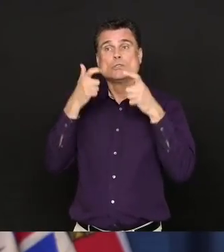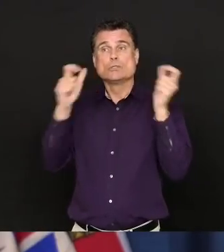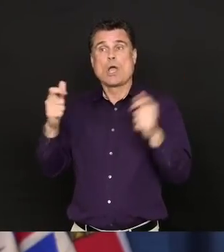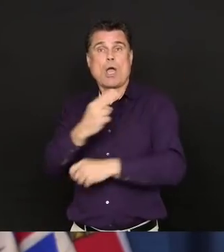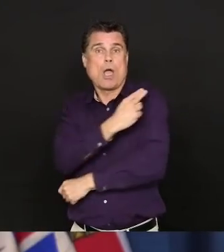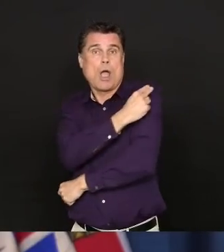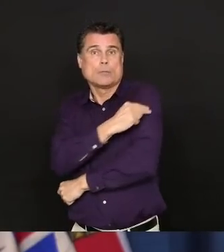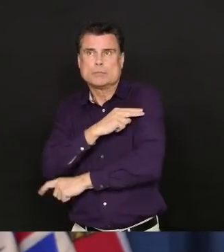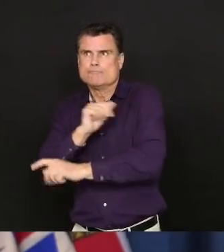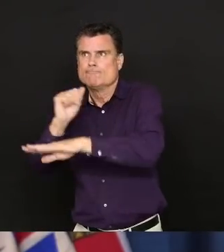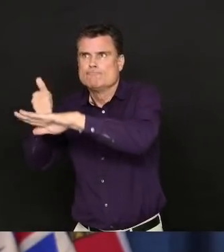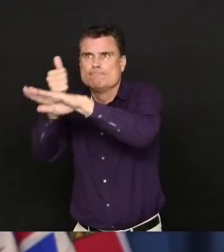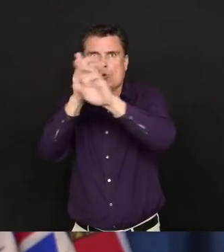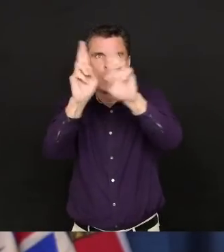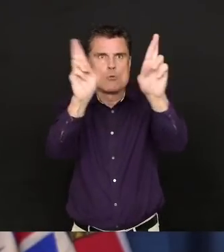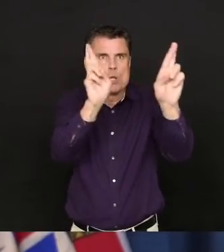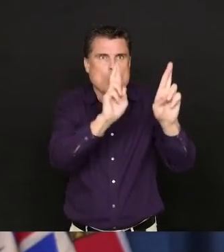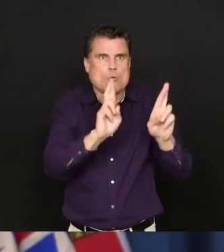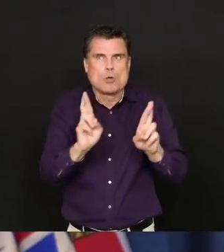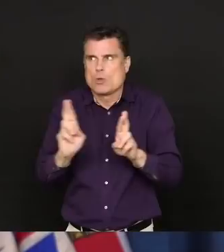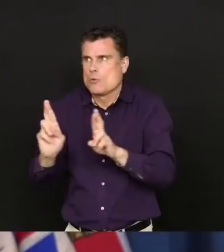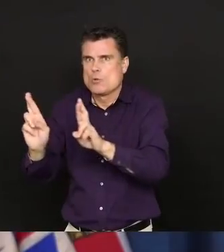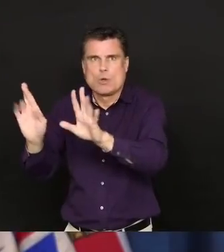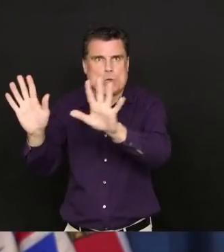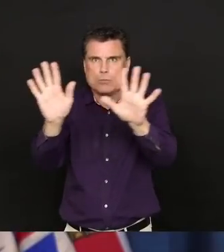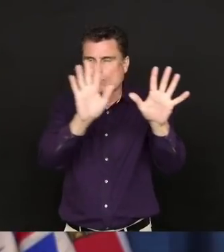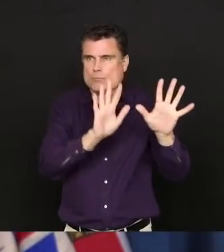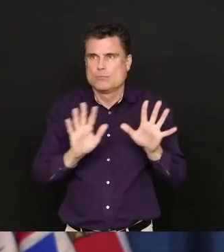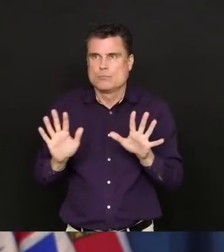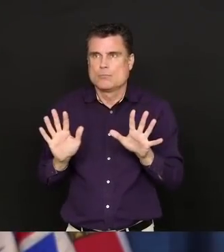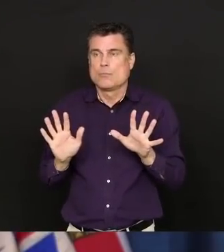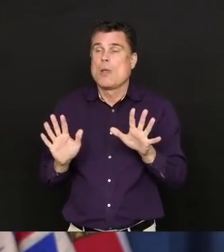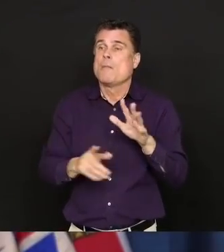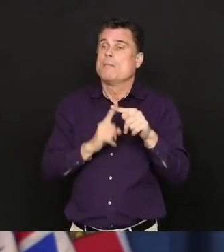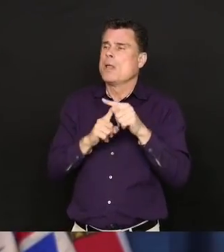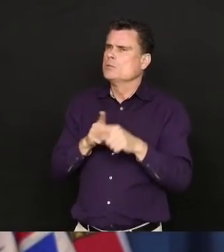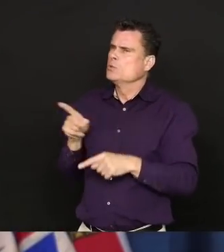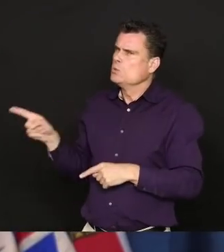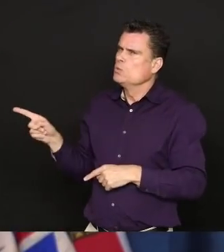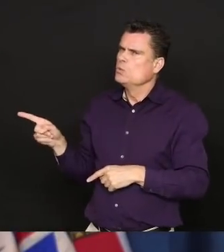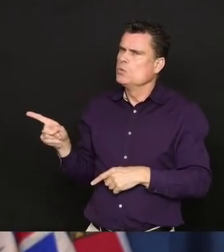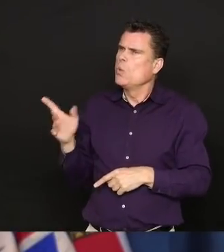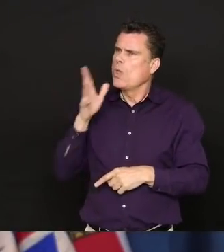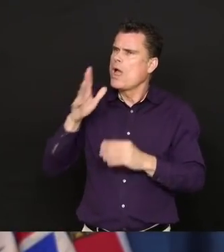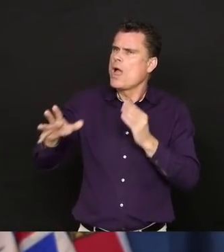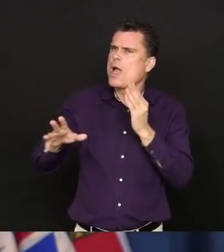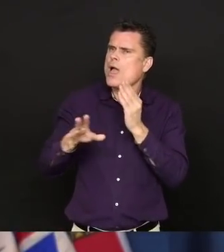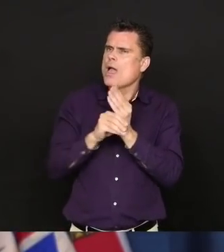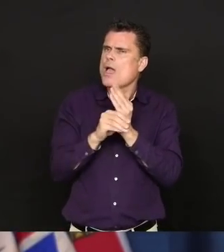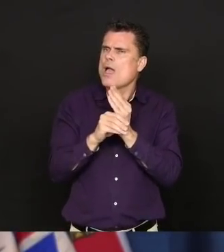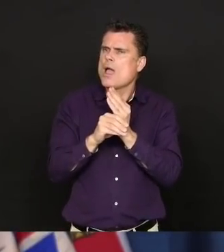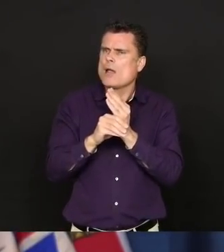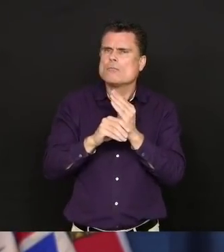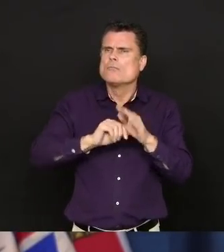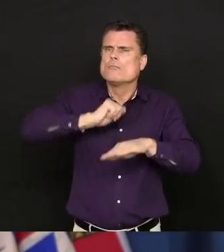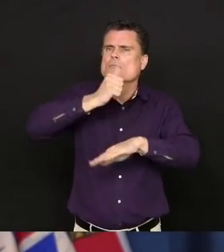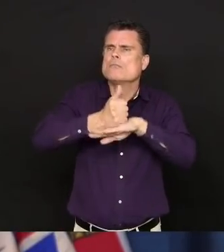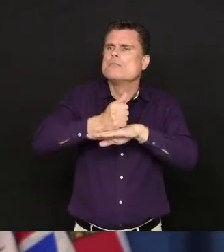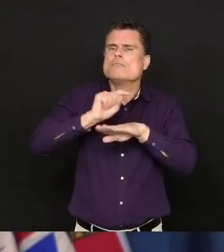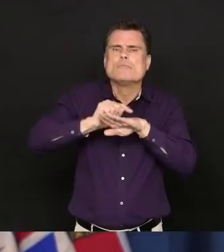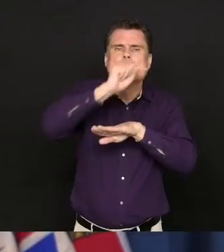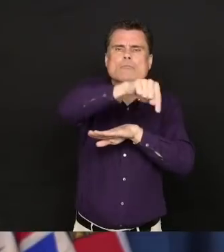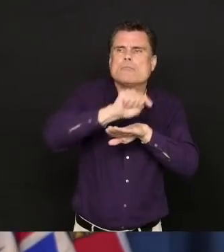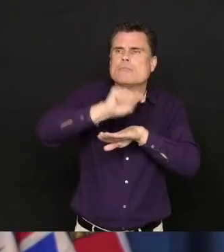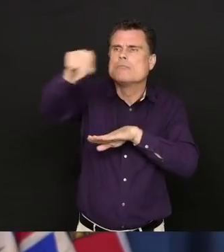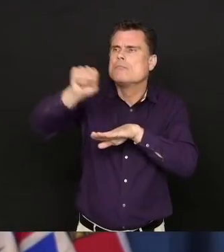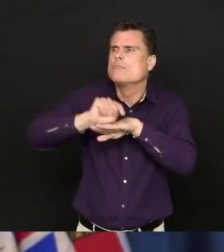and 10 hospitals opening in other countries. And Minister Dix, you know, you tell us about bed capacity daily, and the numbers you provide make it sound like there's quite a bit of room left